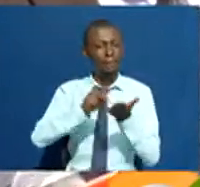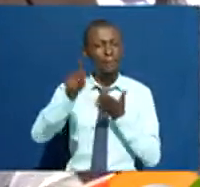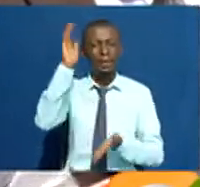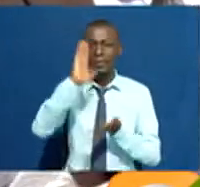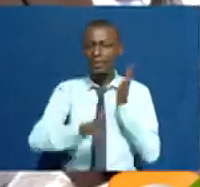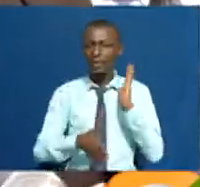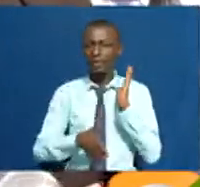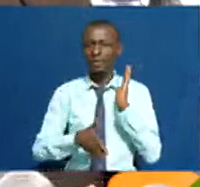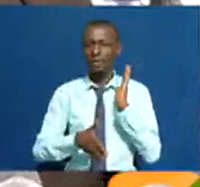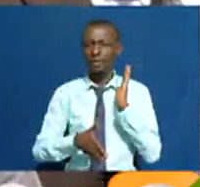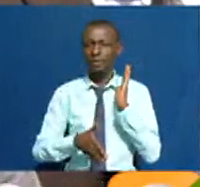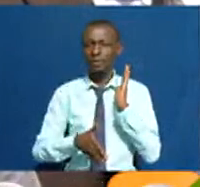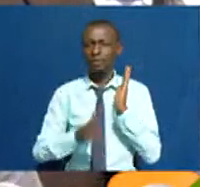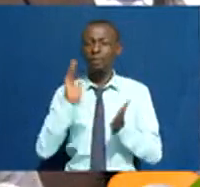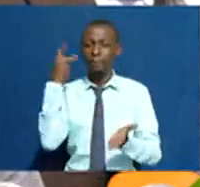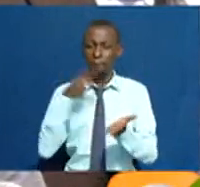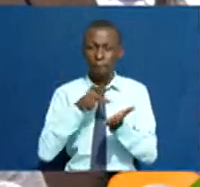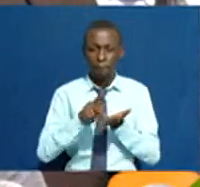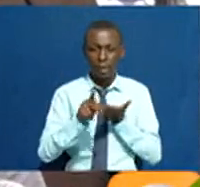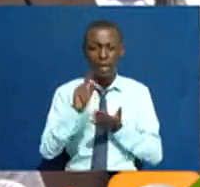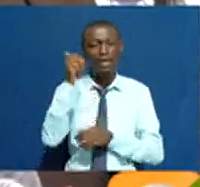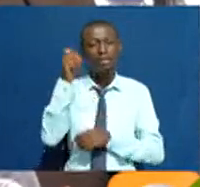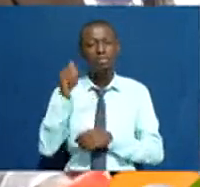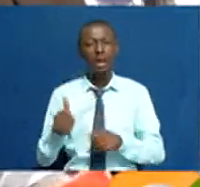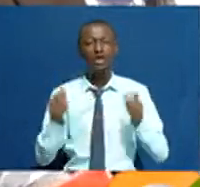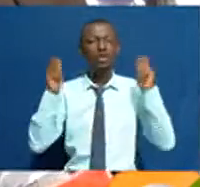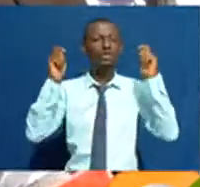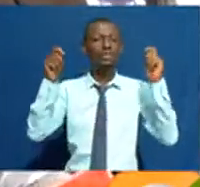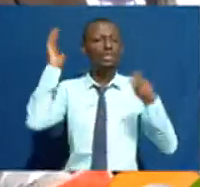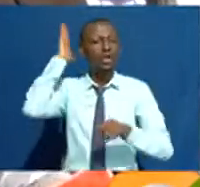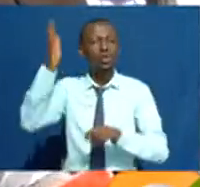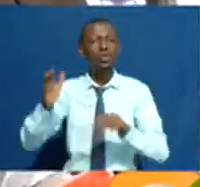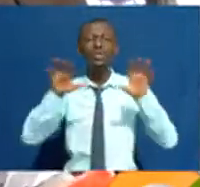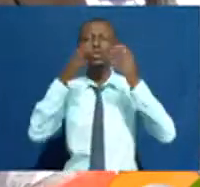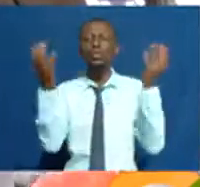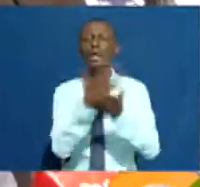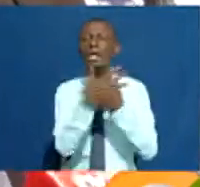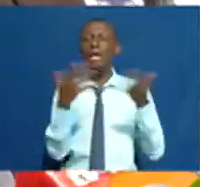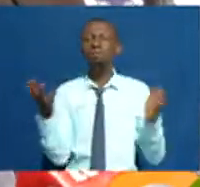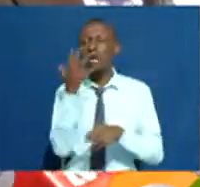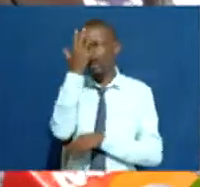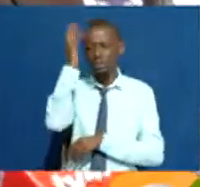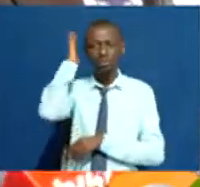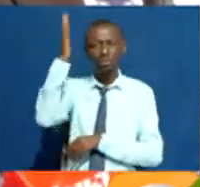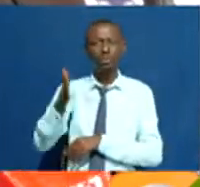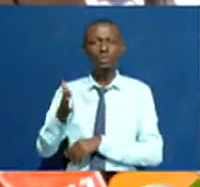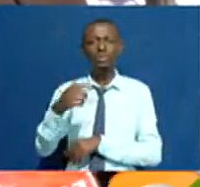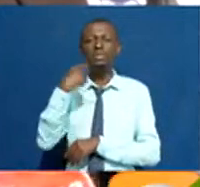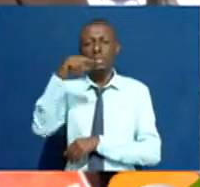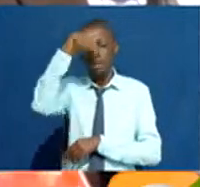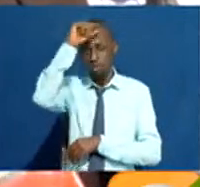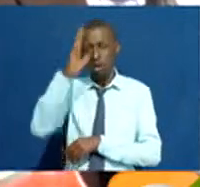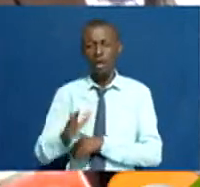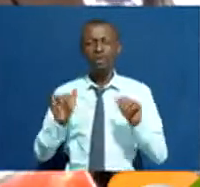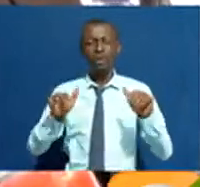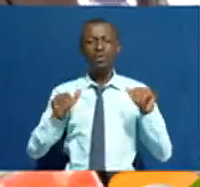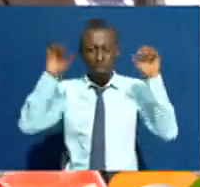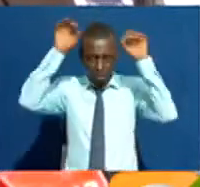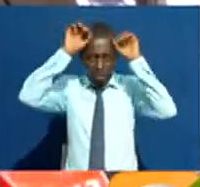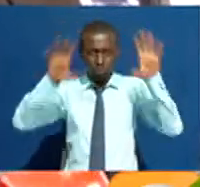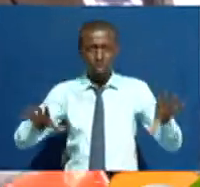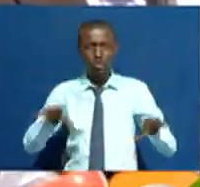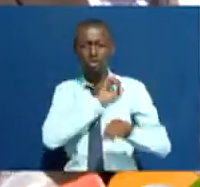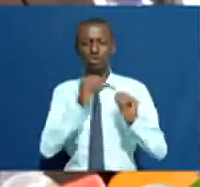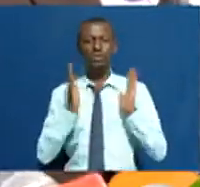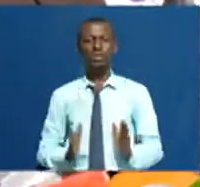Ama la sivyo tutaandamana, mutaibika dunia mzima. Governor tumeongea ukasema tungojee devolution. Senator tuliongea ndio yenyewe